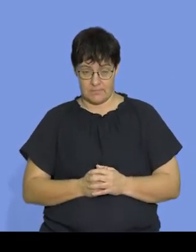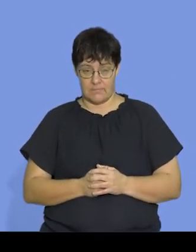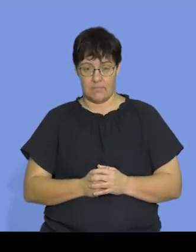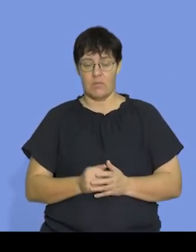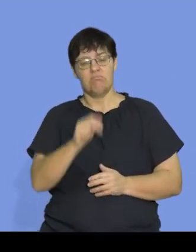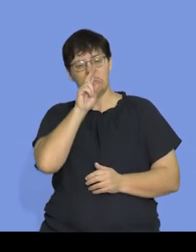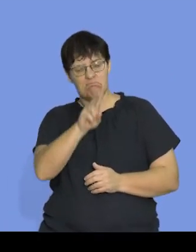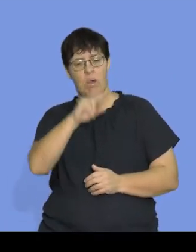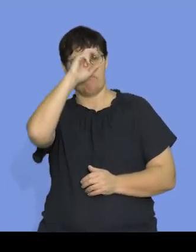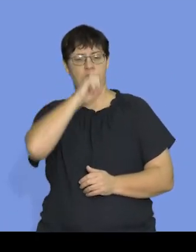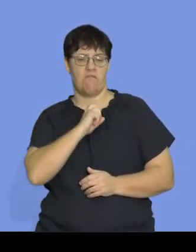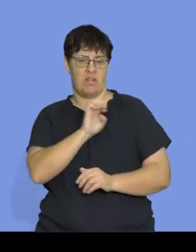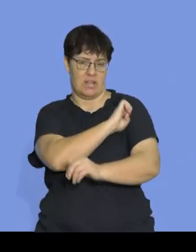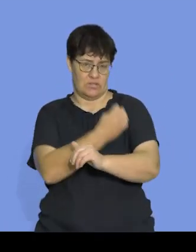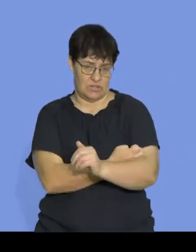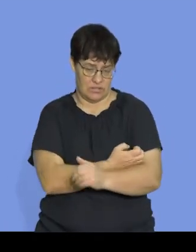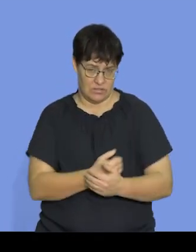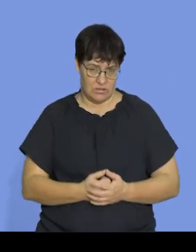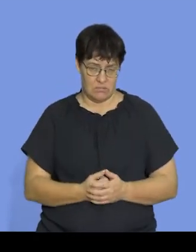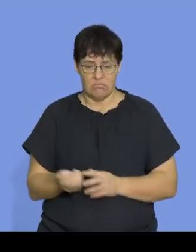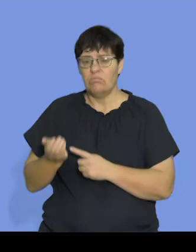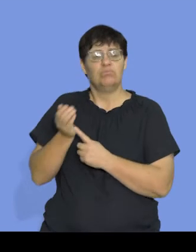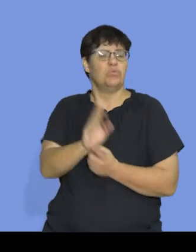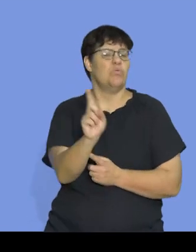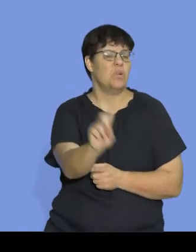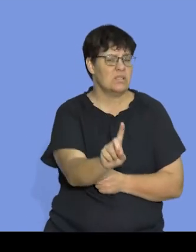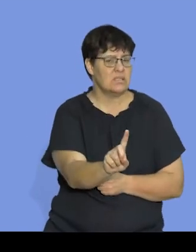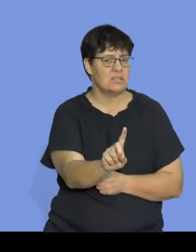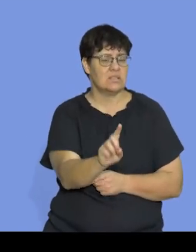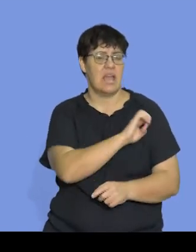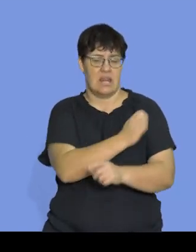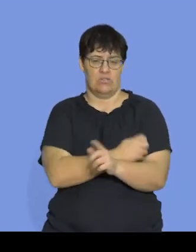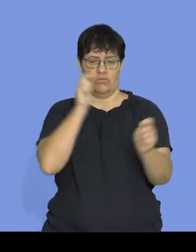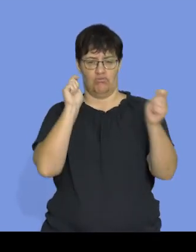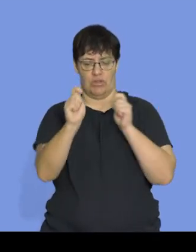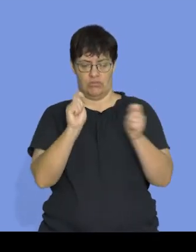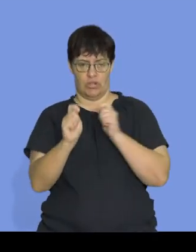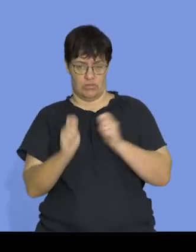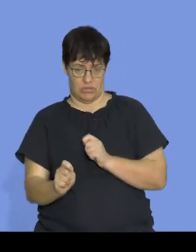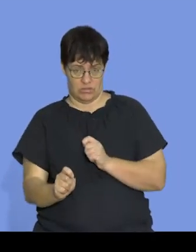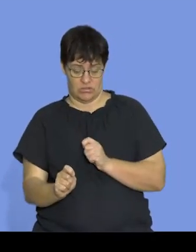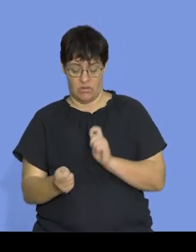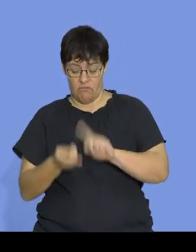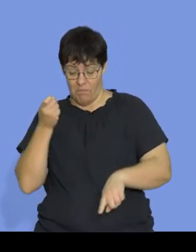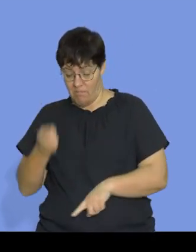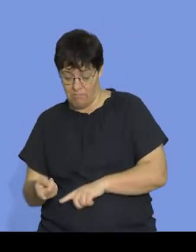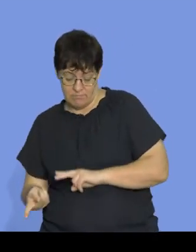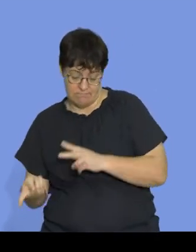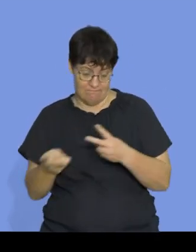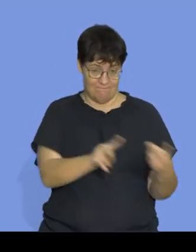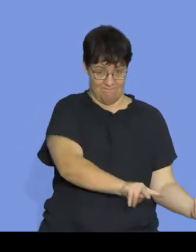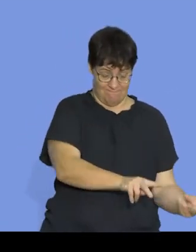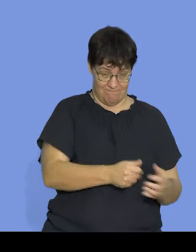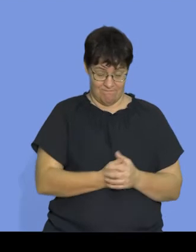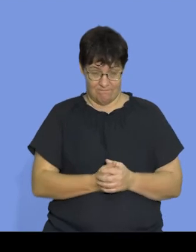energy profiles, which actually show the changes in energy, okay, from when we start with the